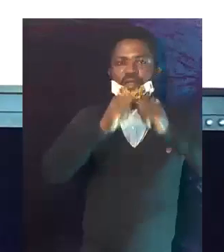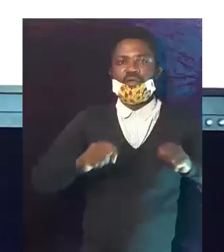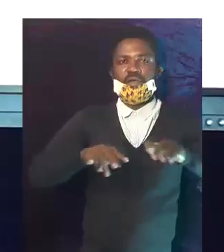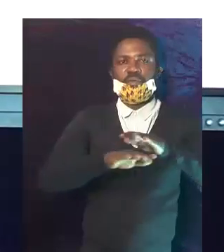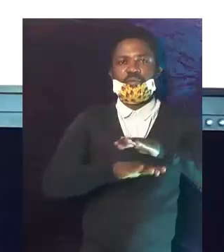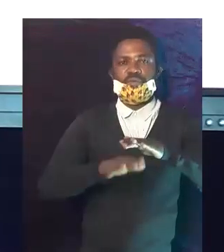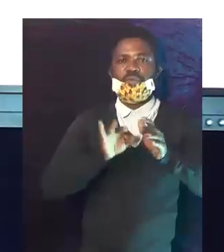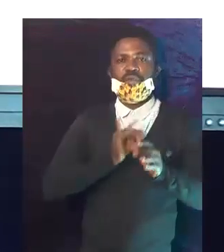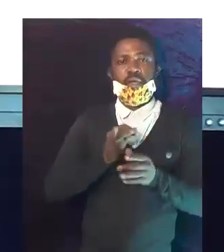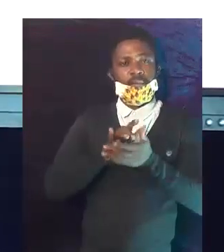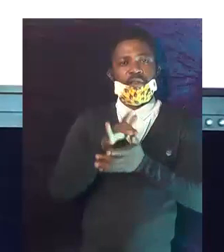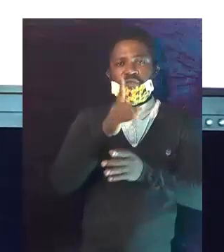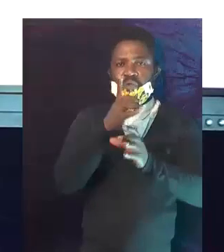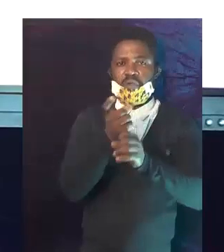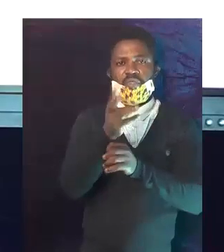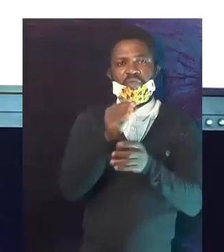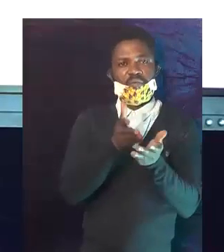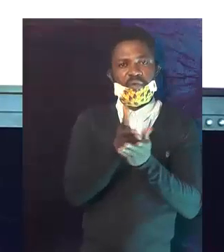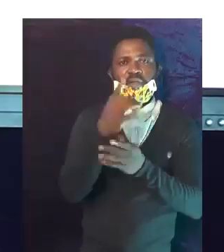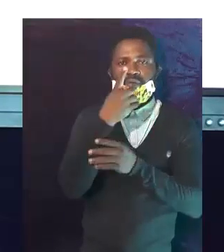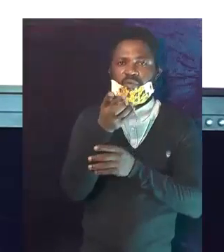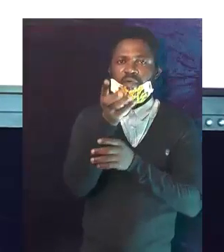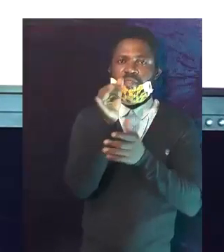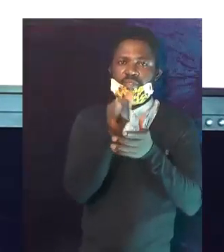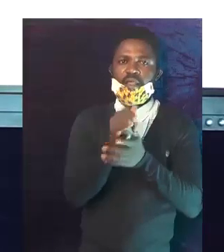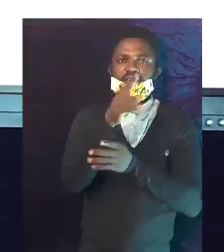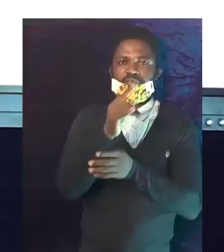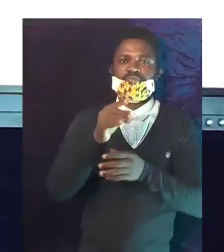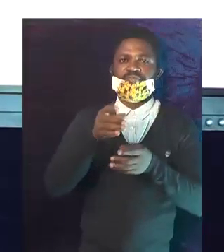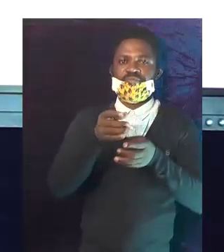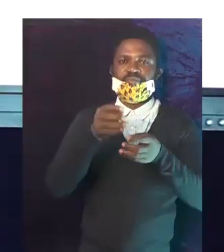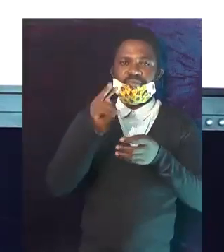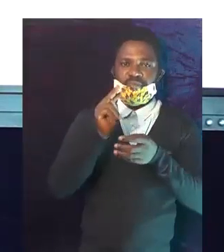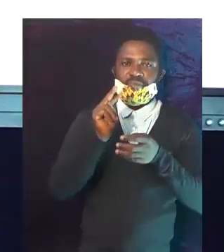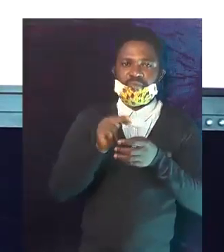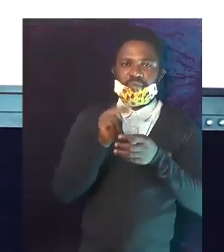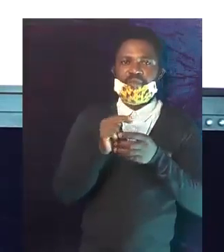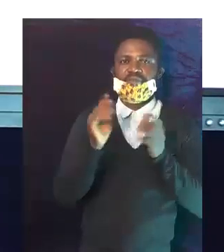triangular prism. I believe you got all this right, and for that, you deserve a chair.